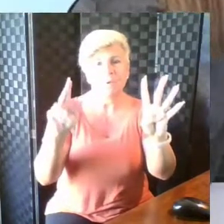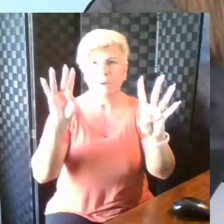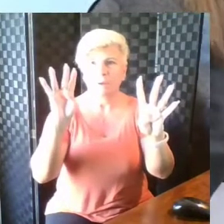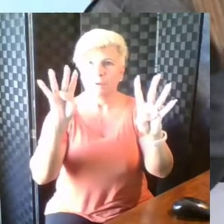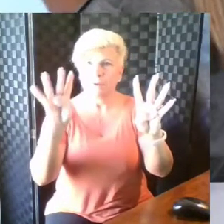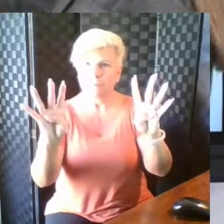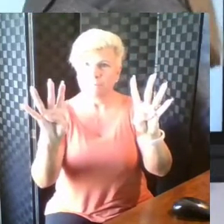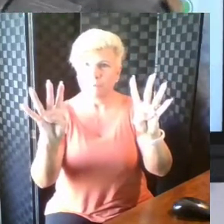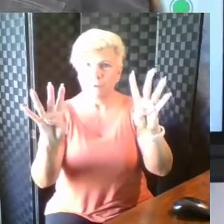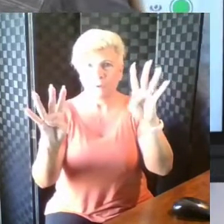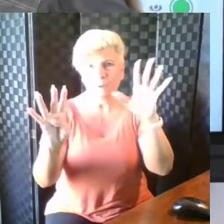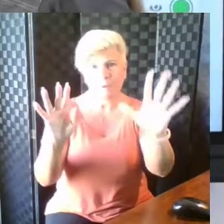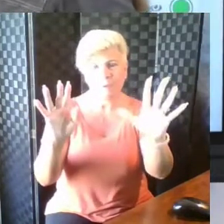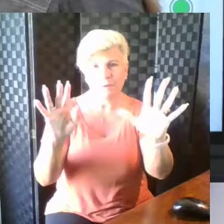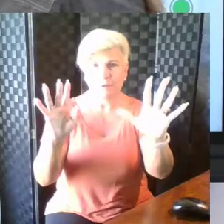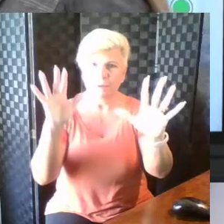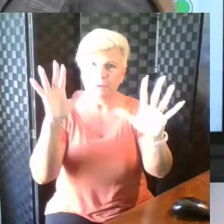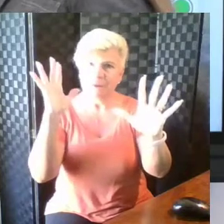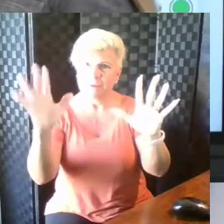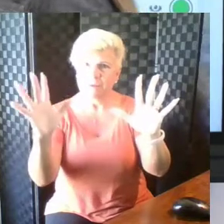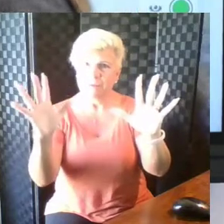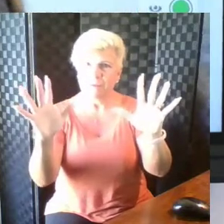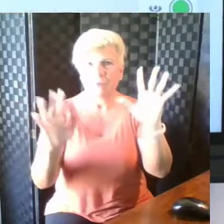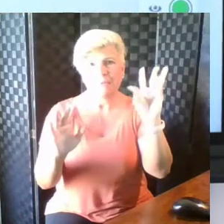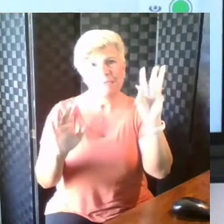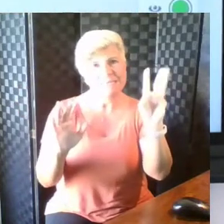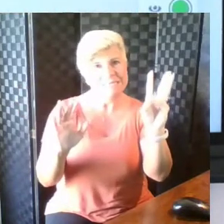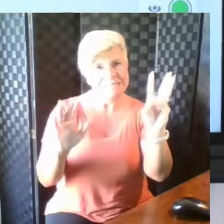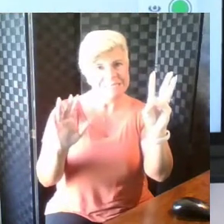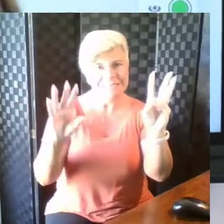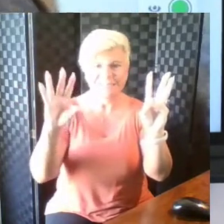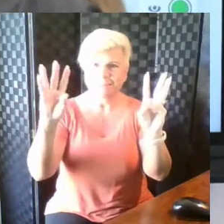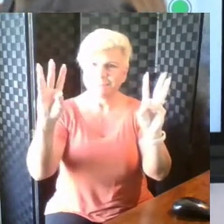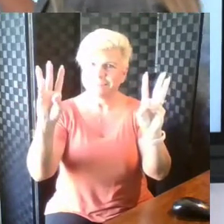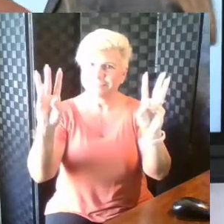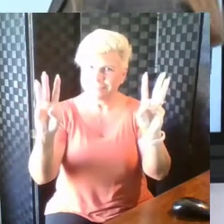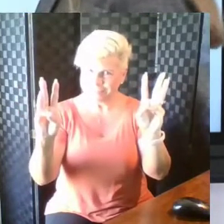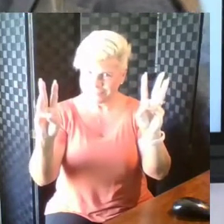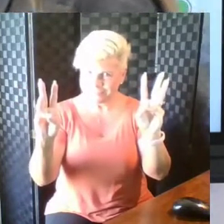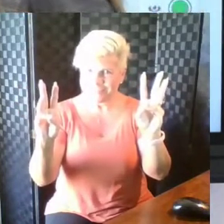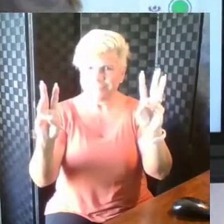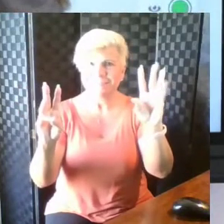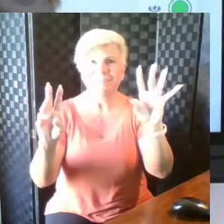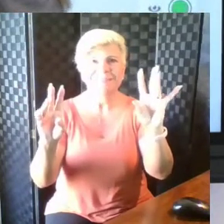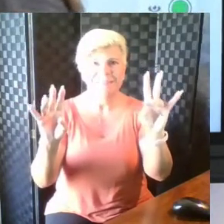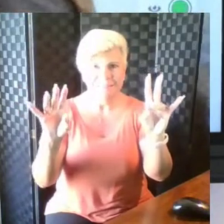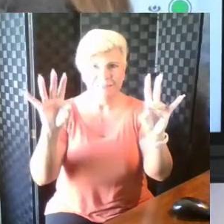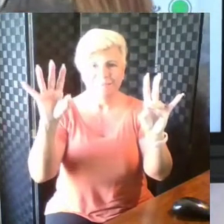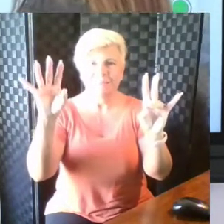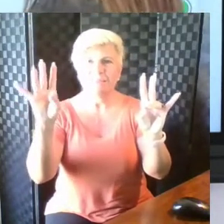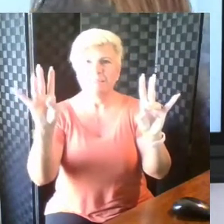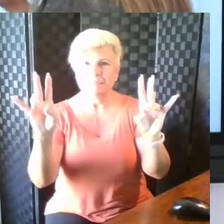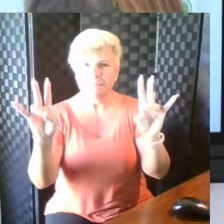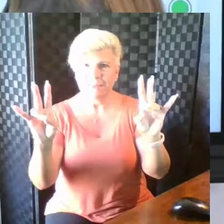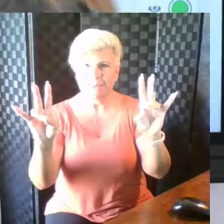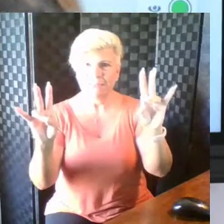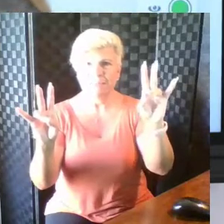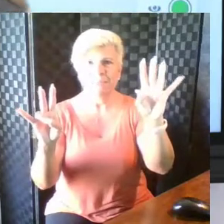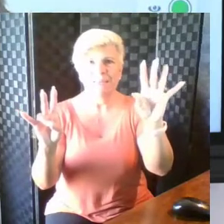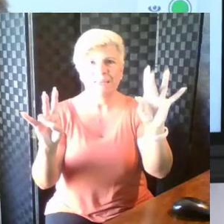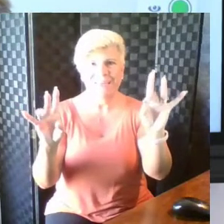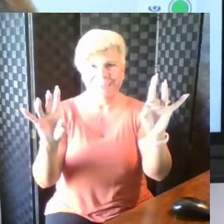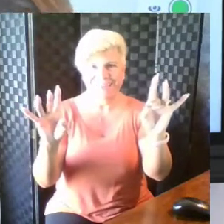4, 4, 5, 5, 6, 6, 7,